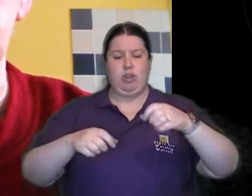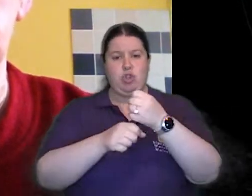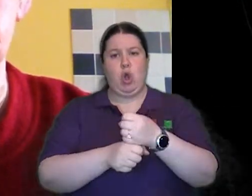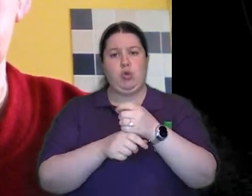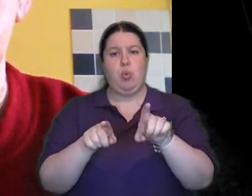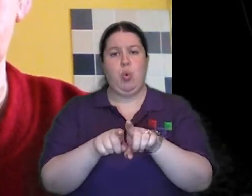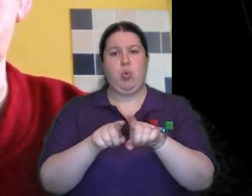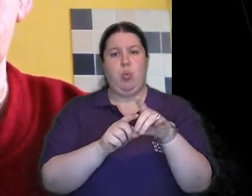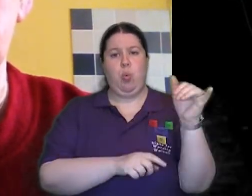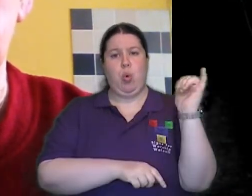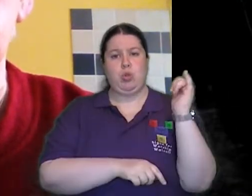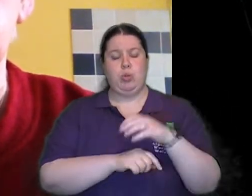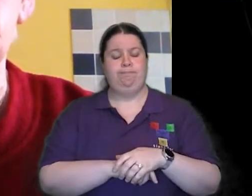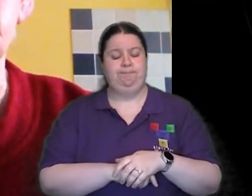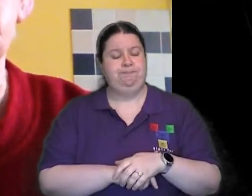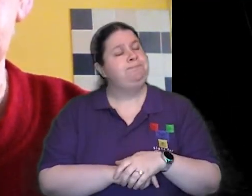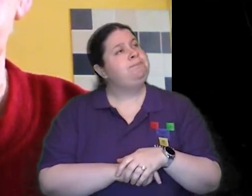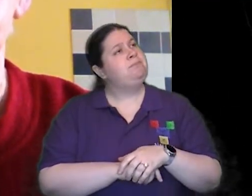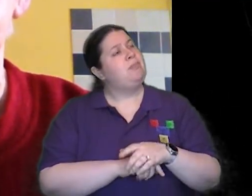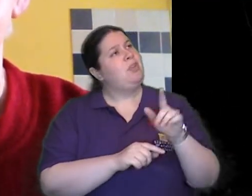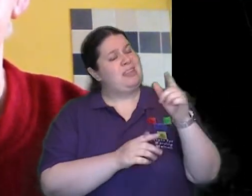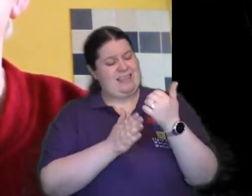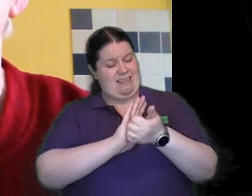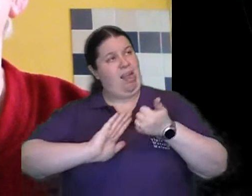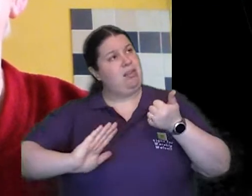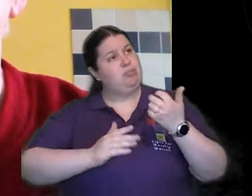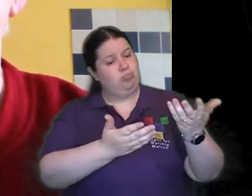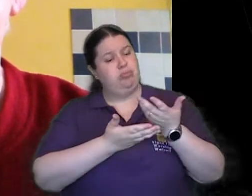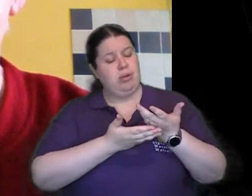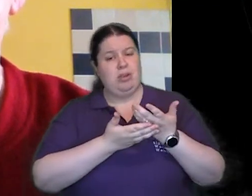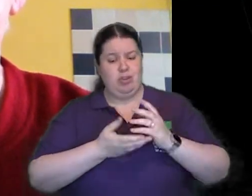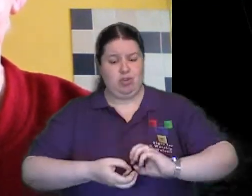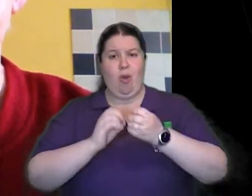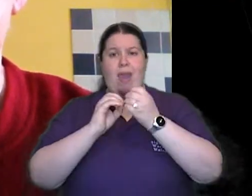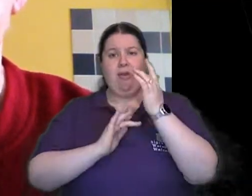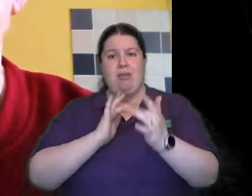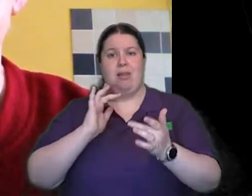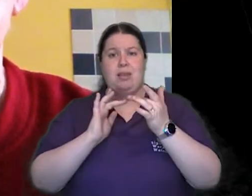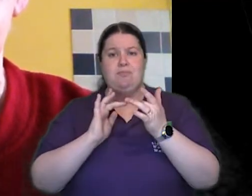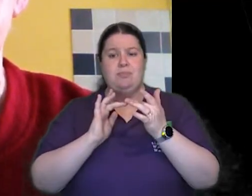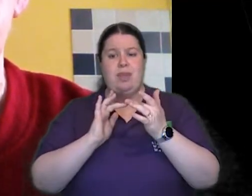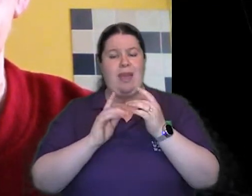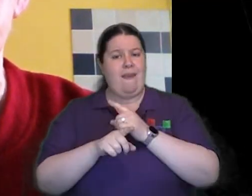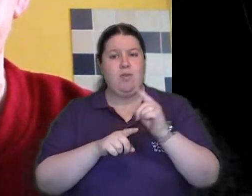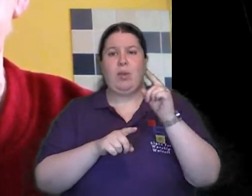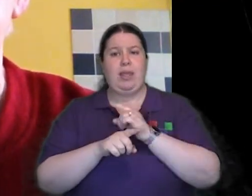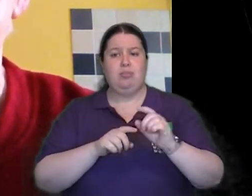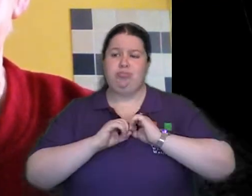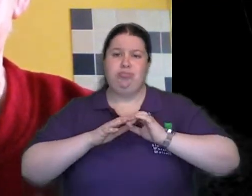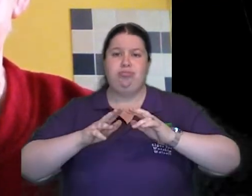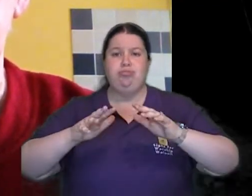to a wider Walsall. We also thank you for the skills you have given the people who pull together this online